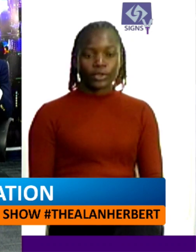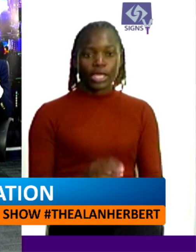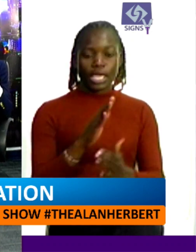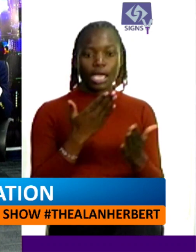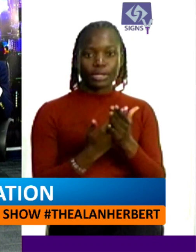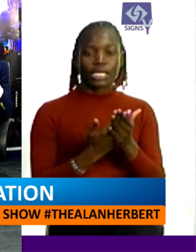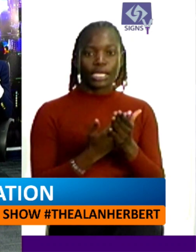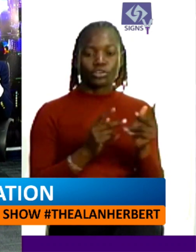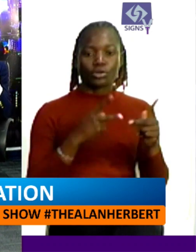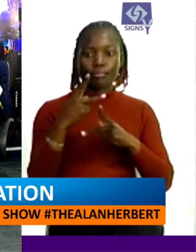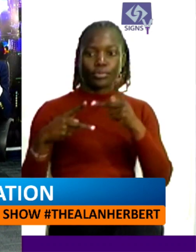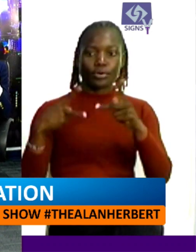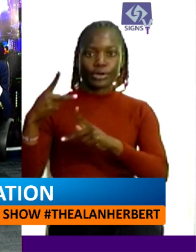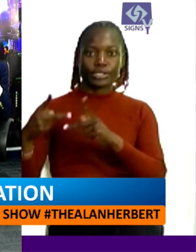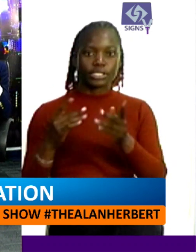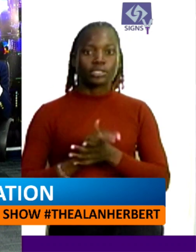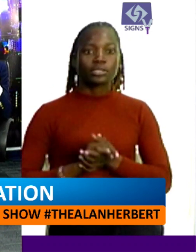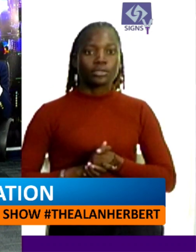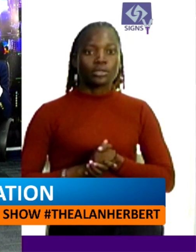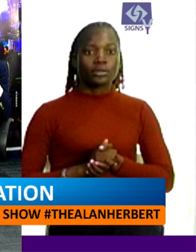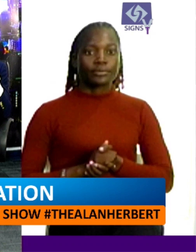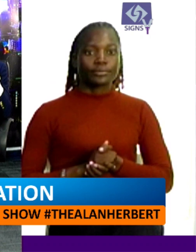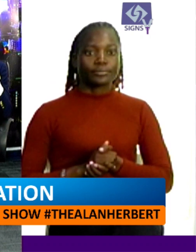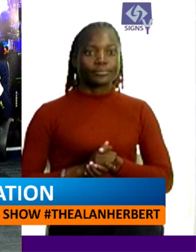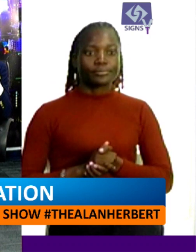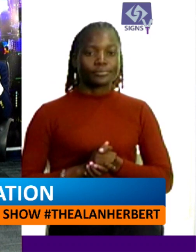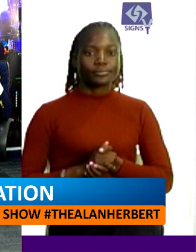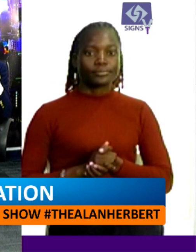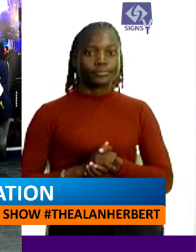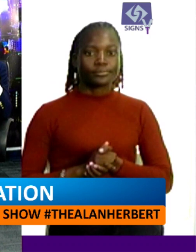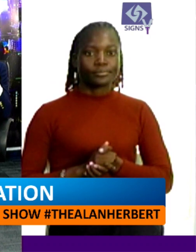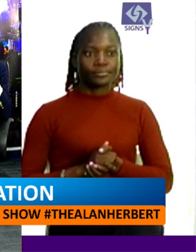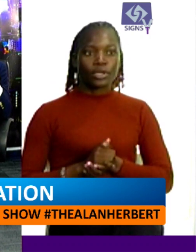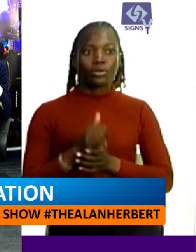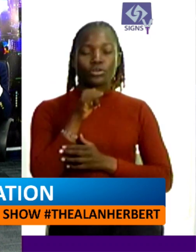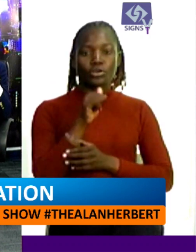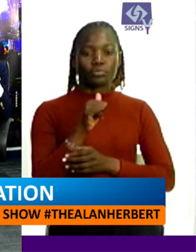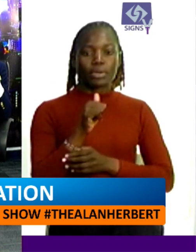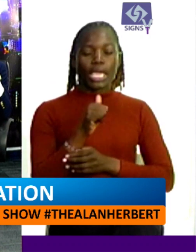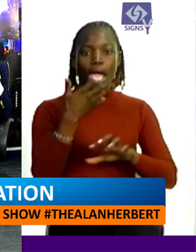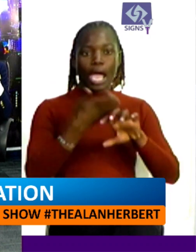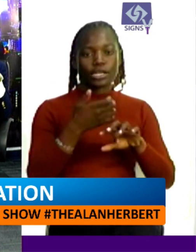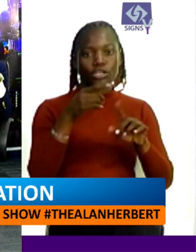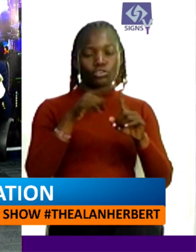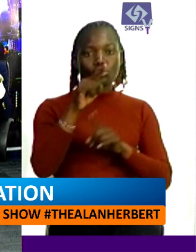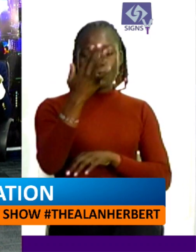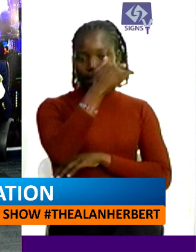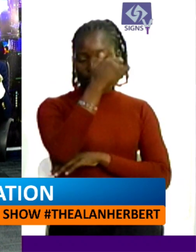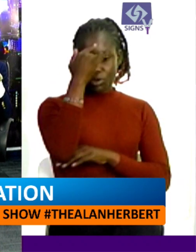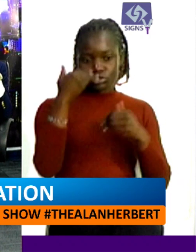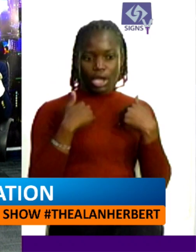application process will not seem tedious to you, because you already